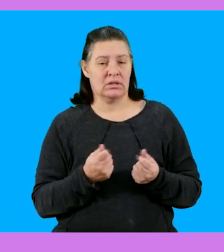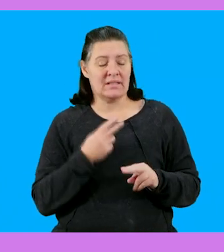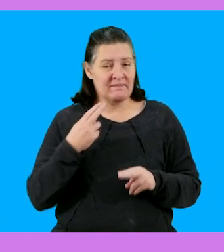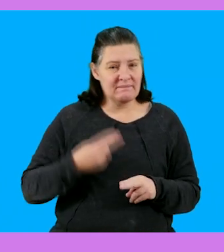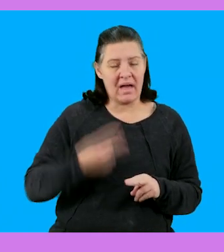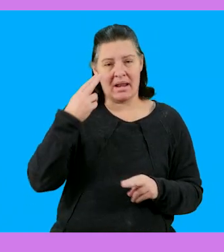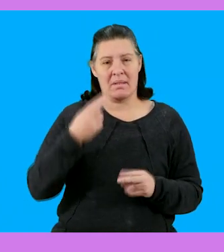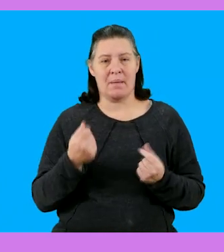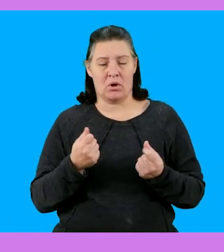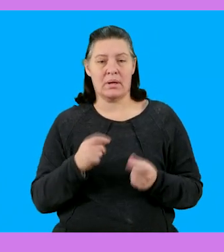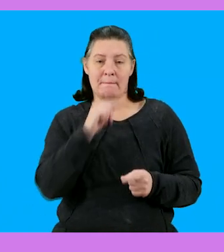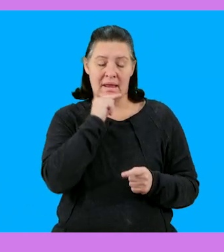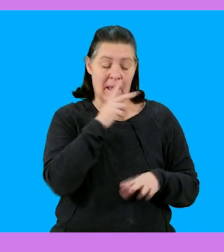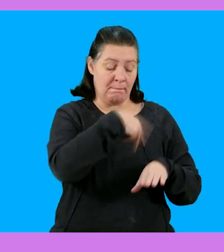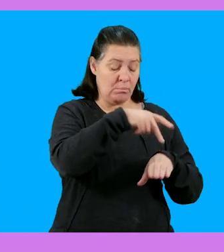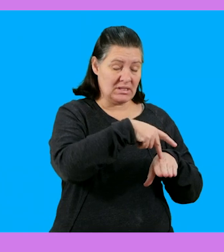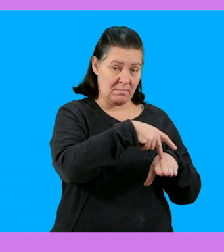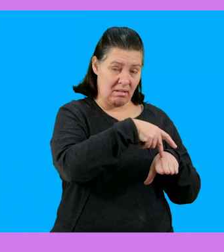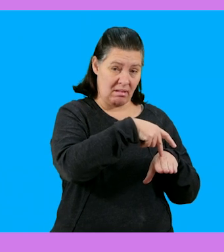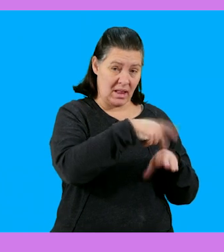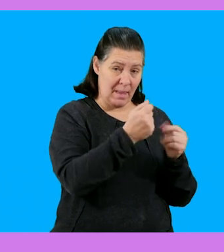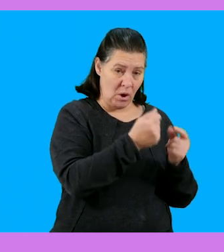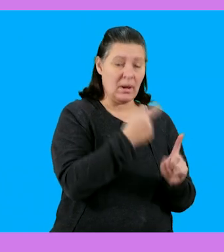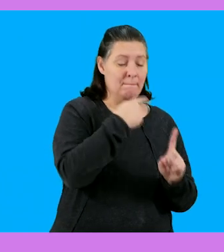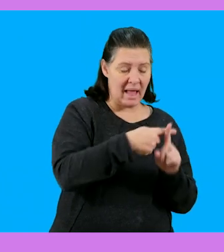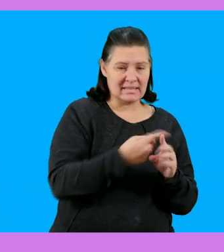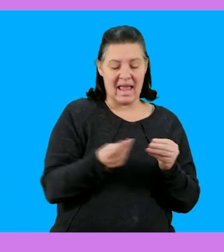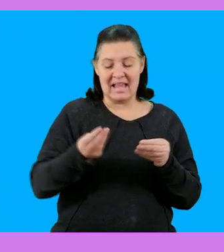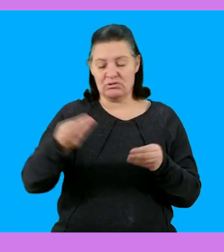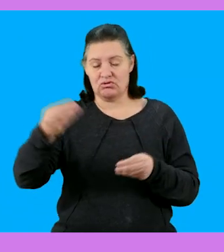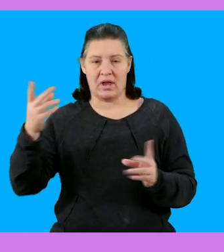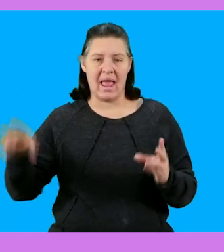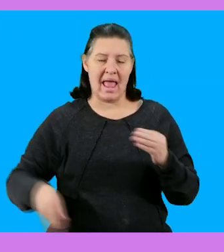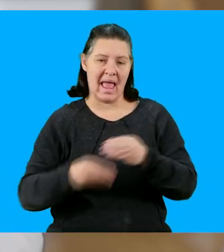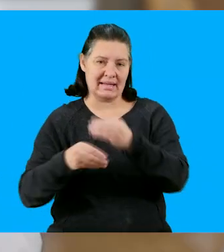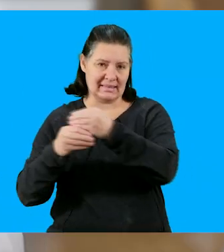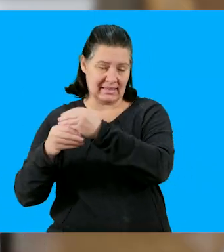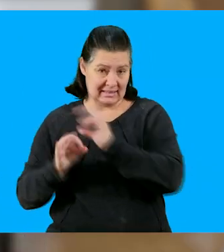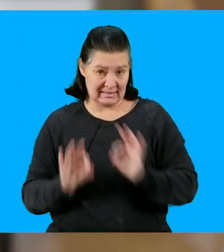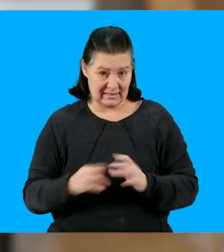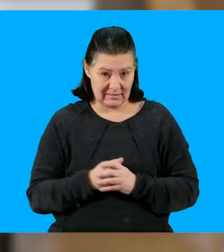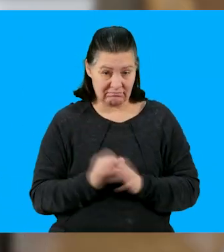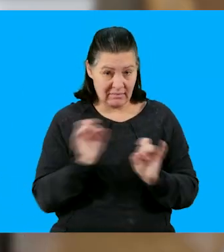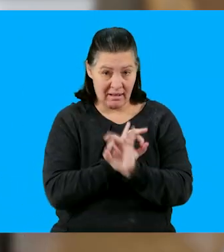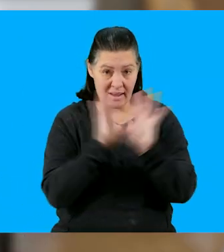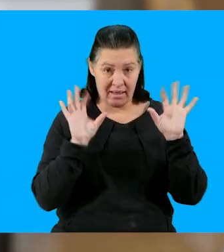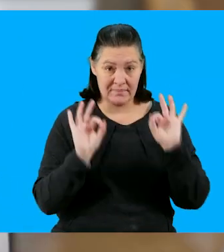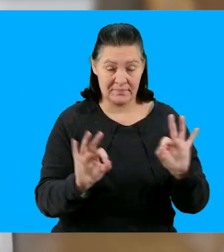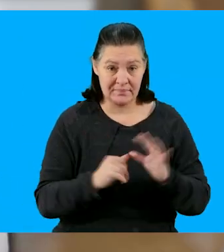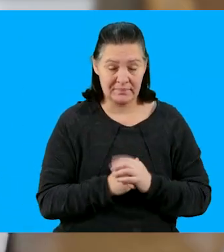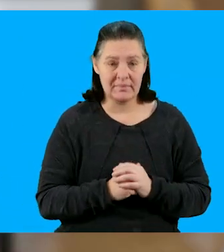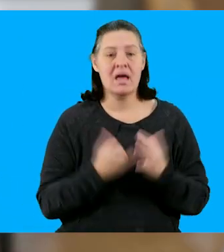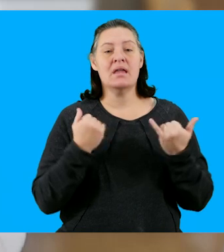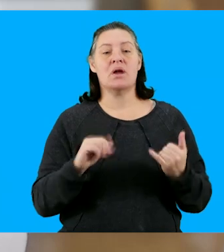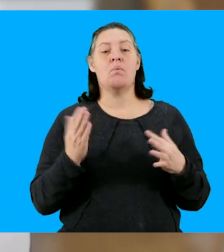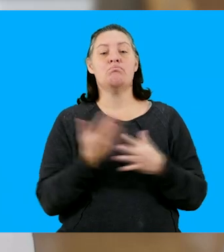It's the final amount which is made up of the principal amount plus your interest. Okay, I hope that's all clear to you.